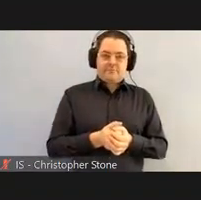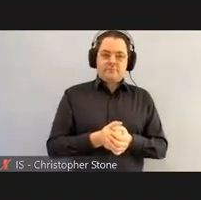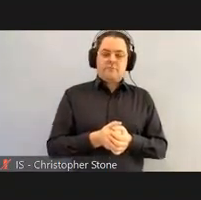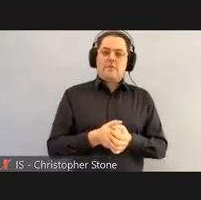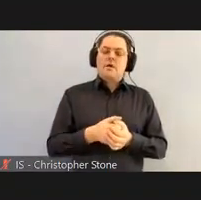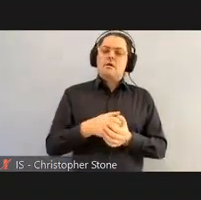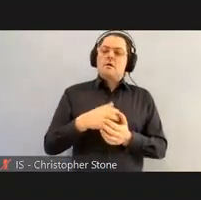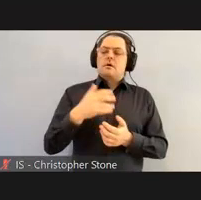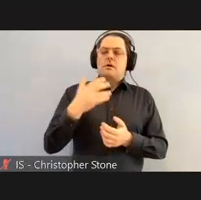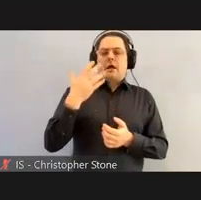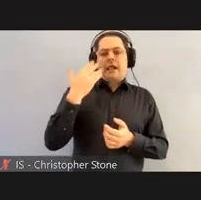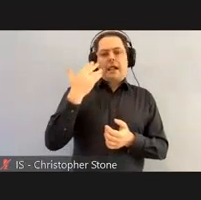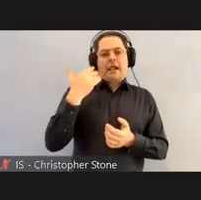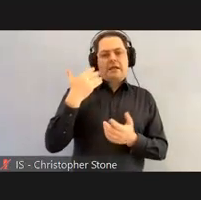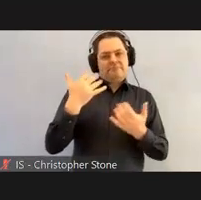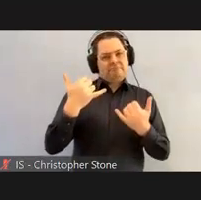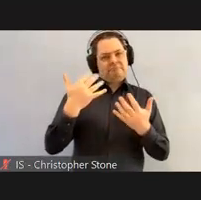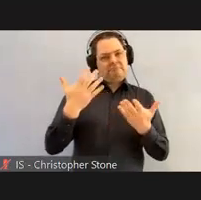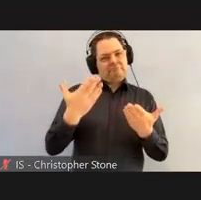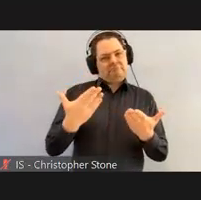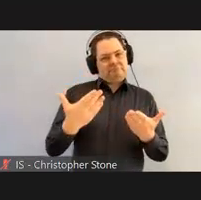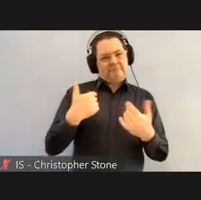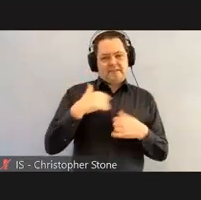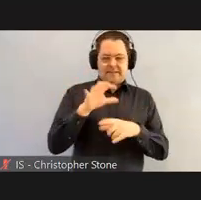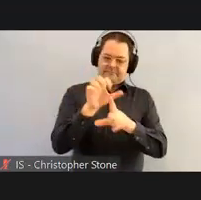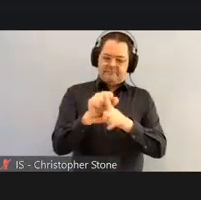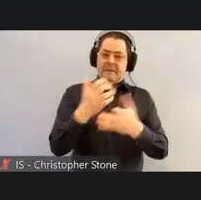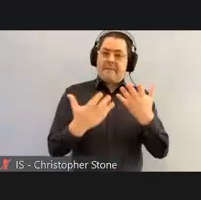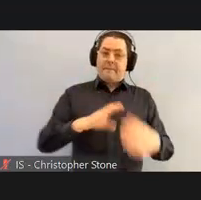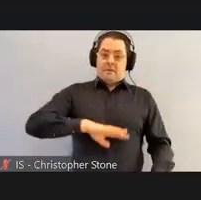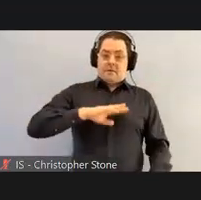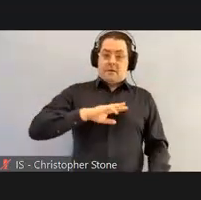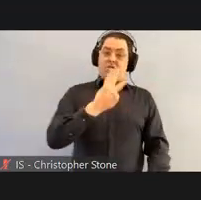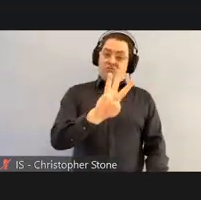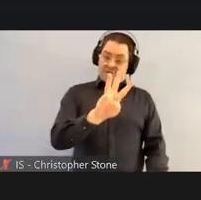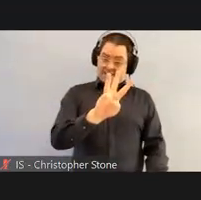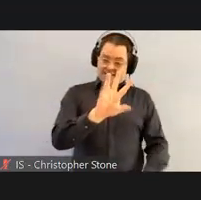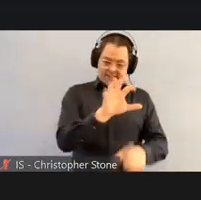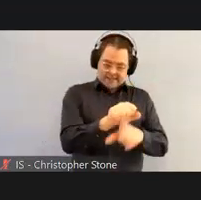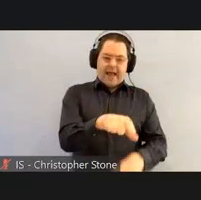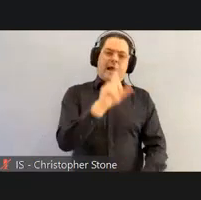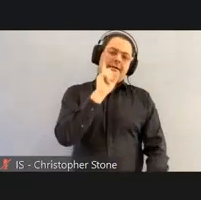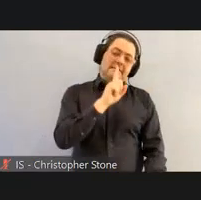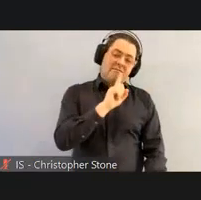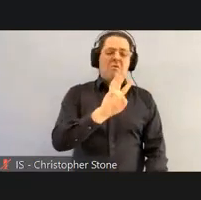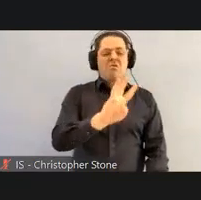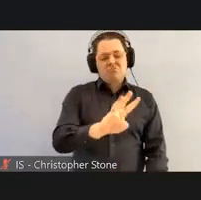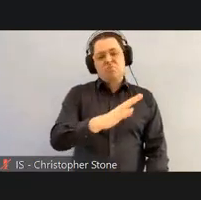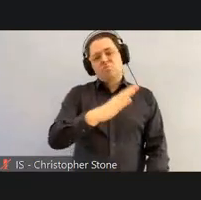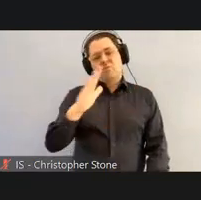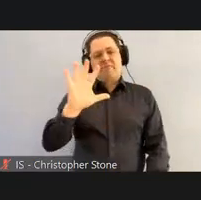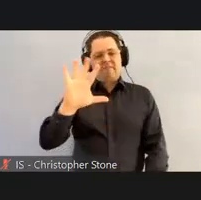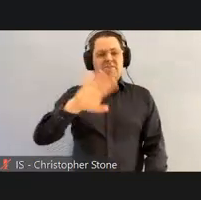Of late, I think the average is getting lower, like 3 to 5 years, because now there is